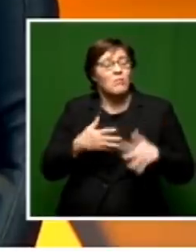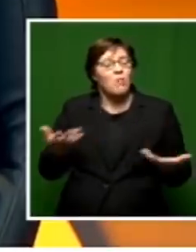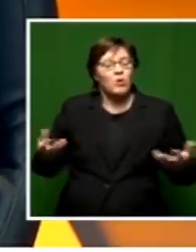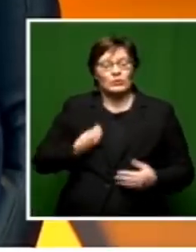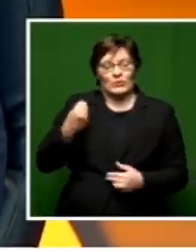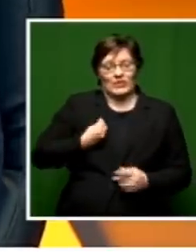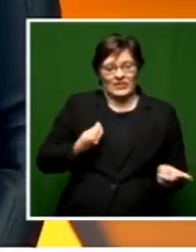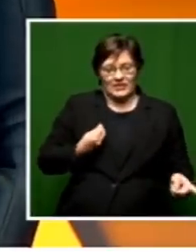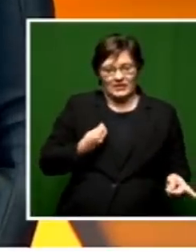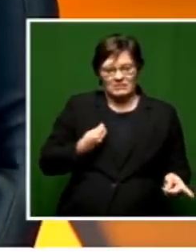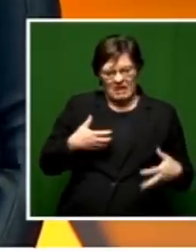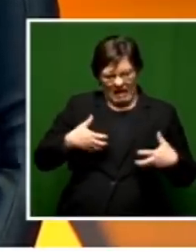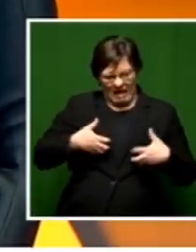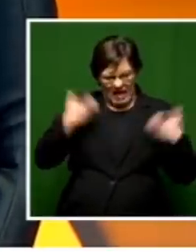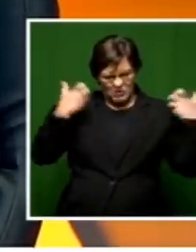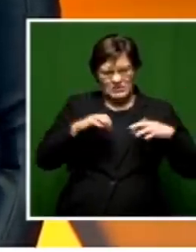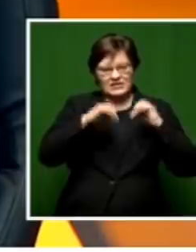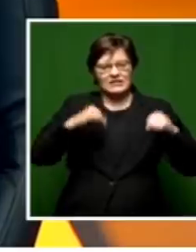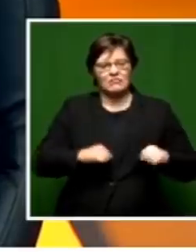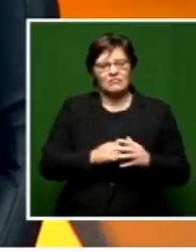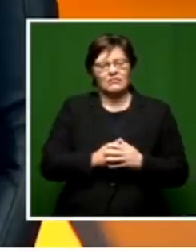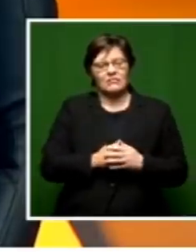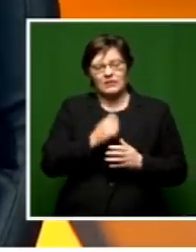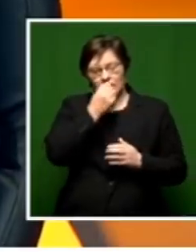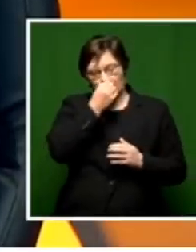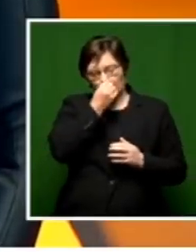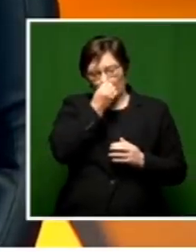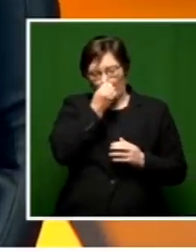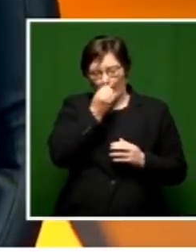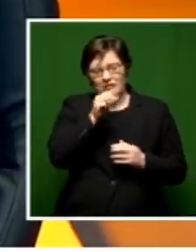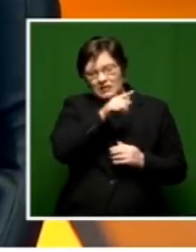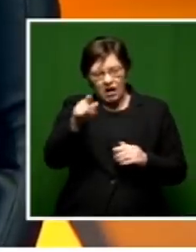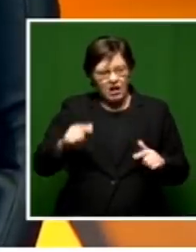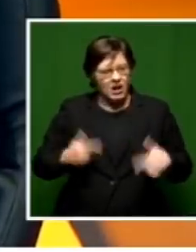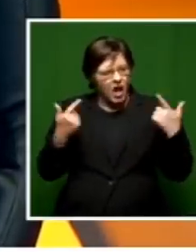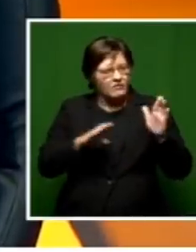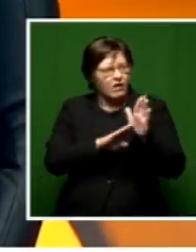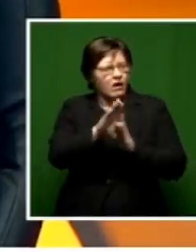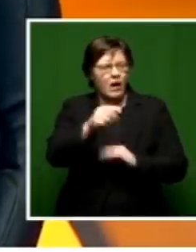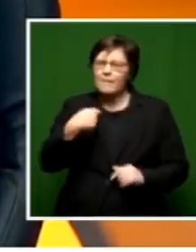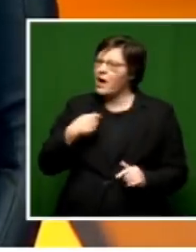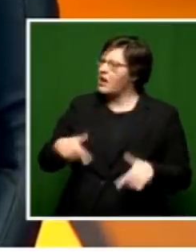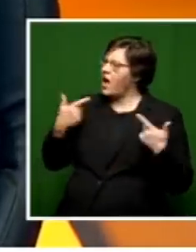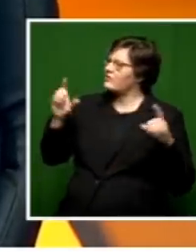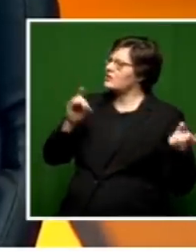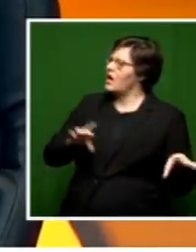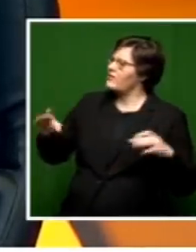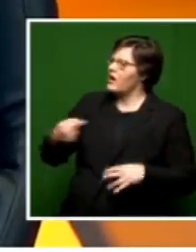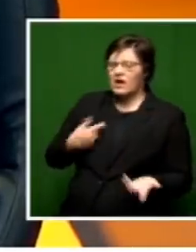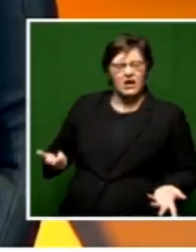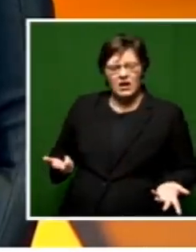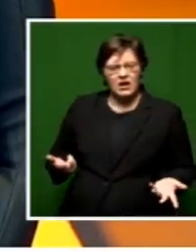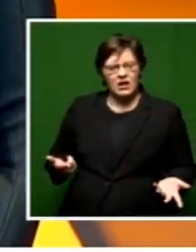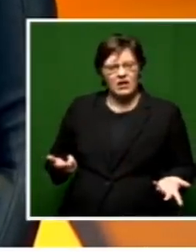is growing. They see other people's lives progressing, and theirs have remained stagnant, and so they are bitter at that.